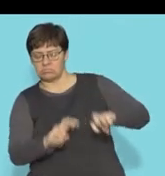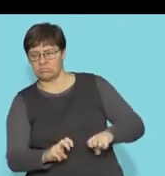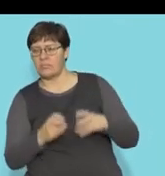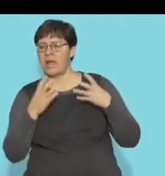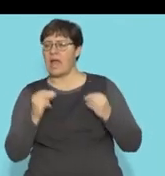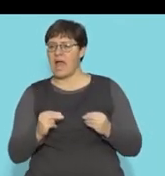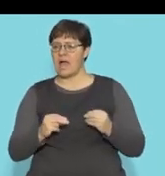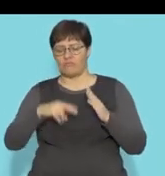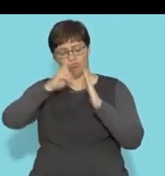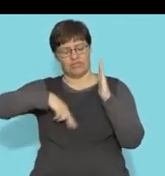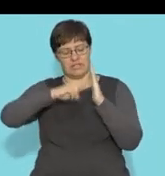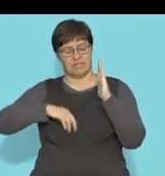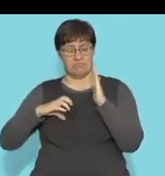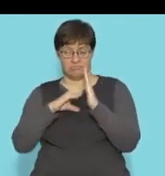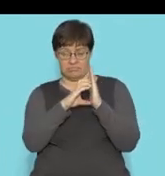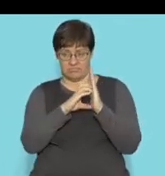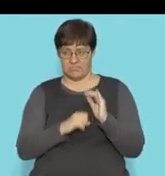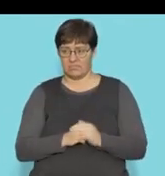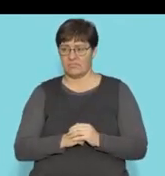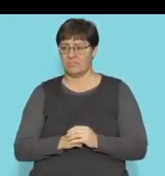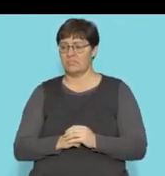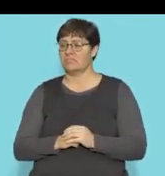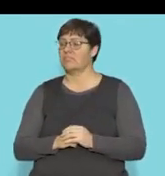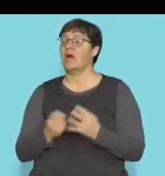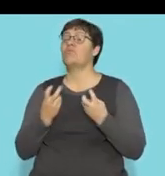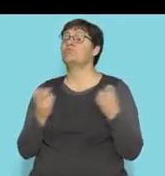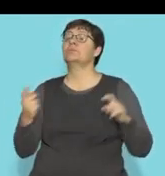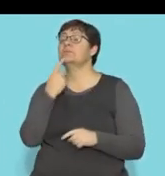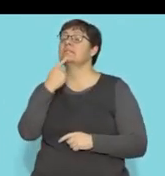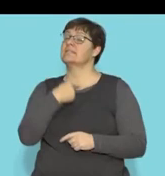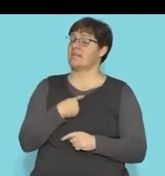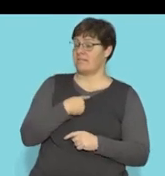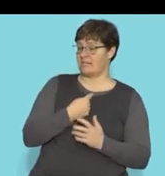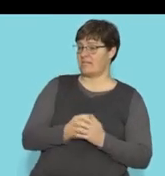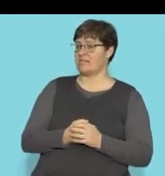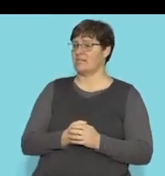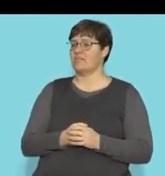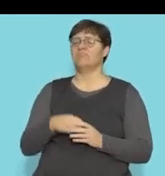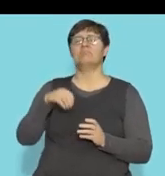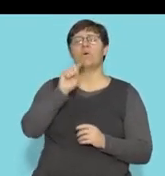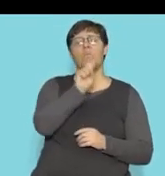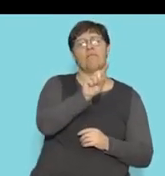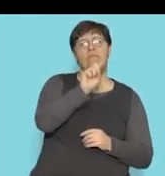we've got a text resource, and the resource says, in